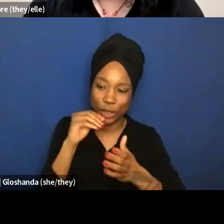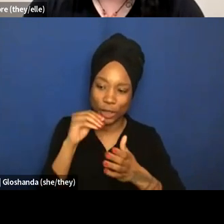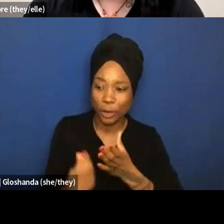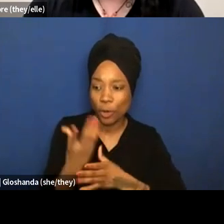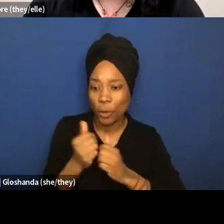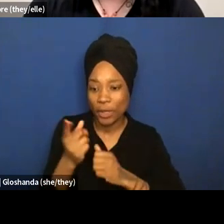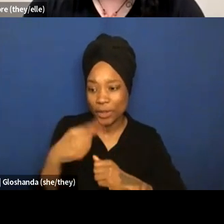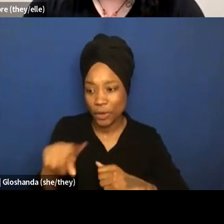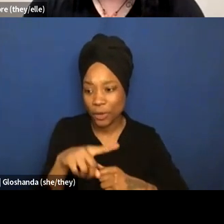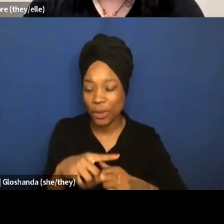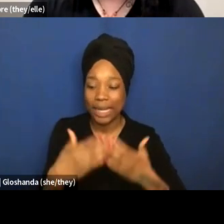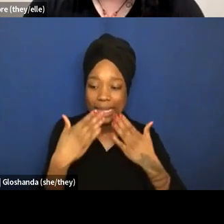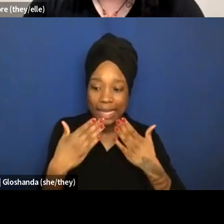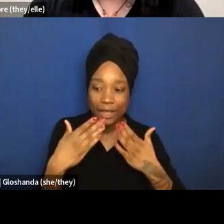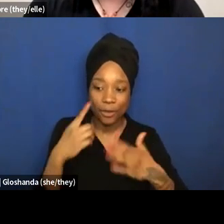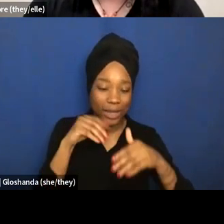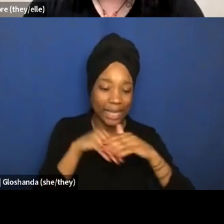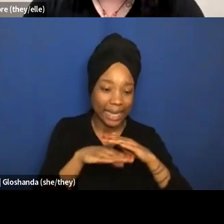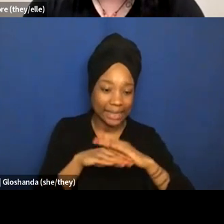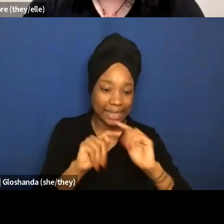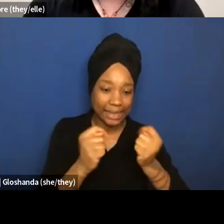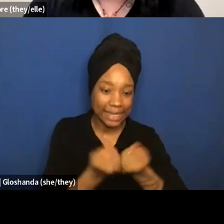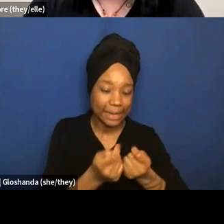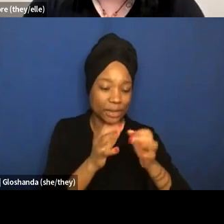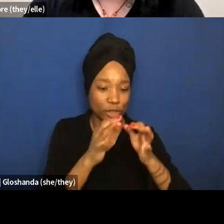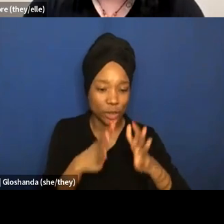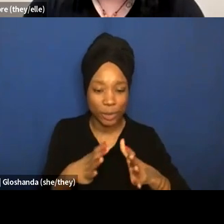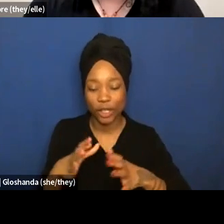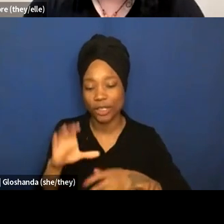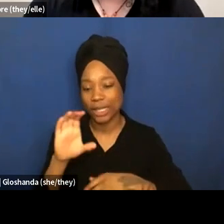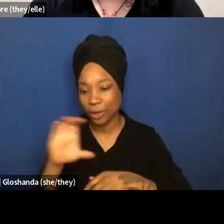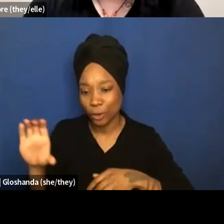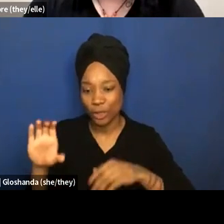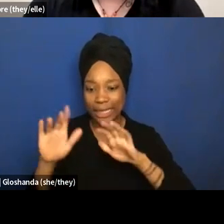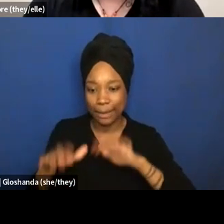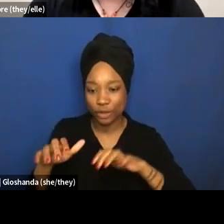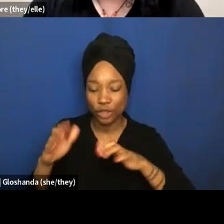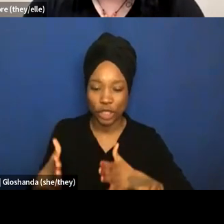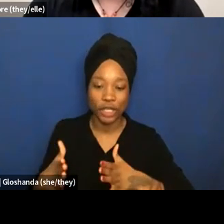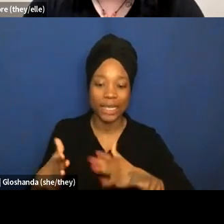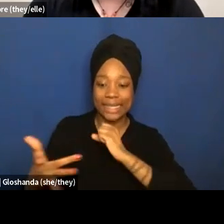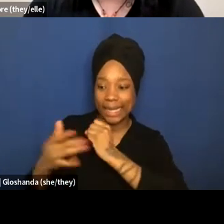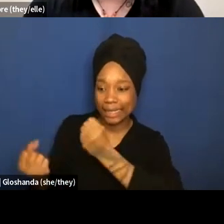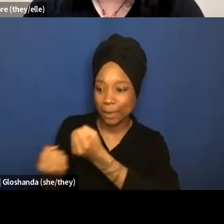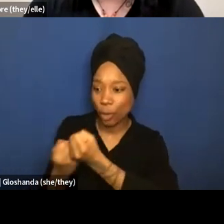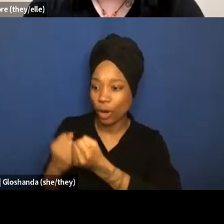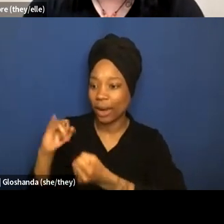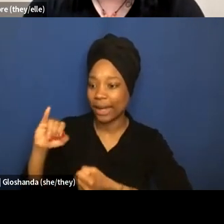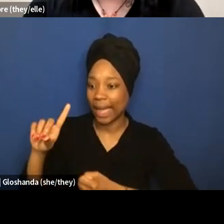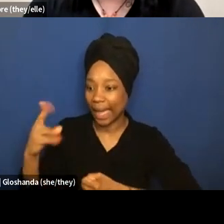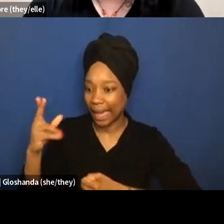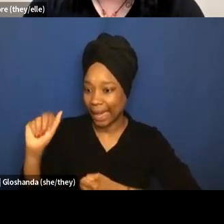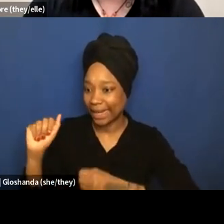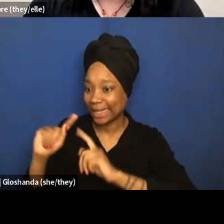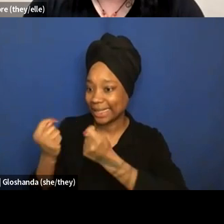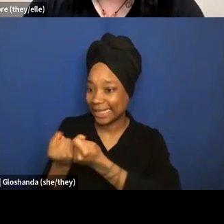also want to shout out gratitude to the Access team, our interpreters, our captioner, tech support, the entire IDHA team behind this. And we're